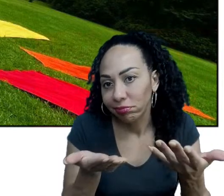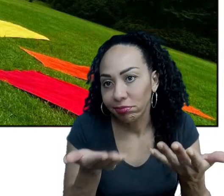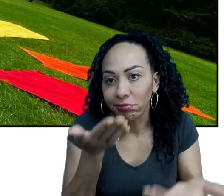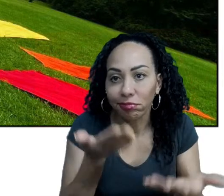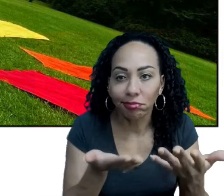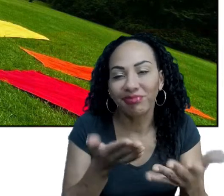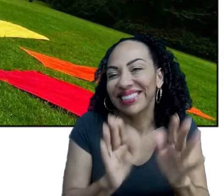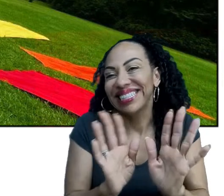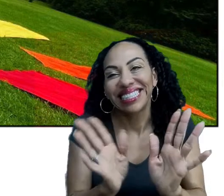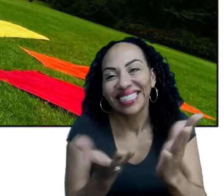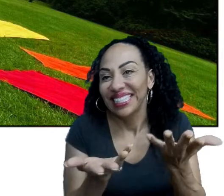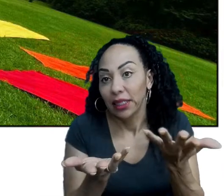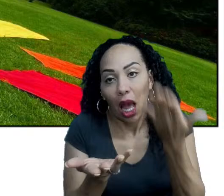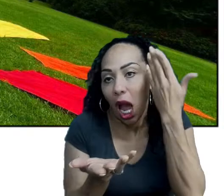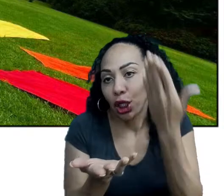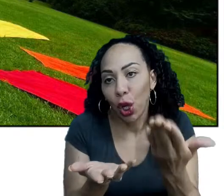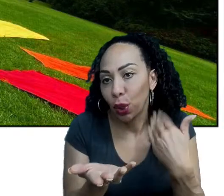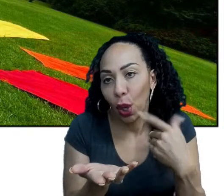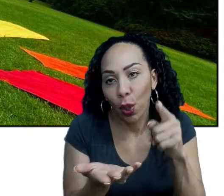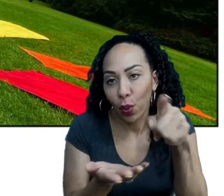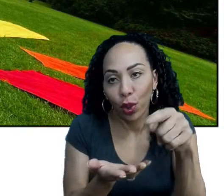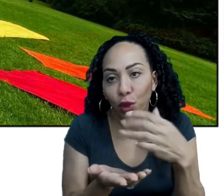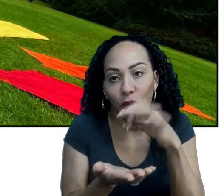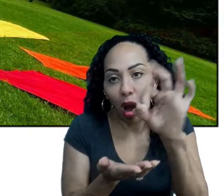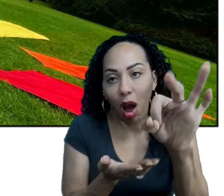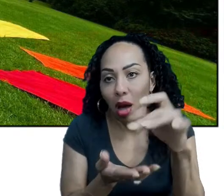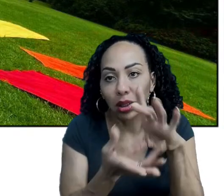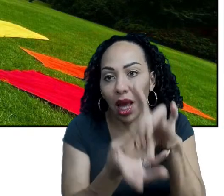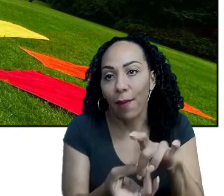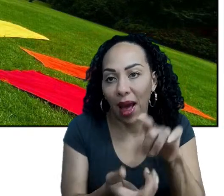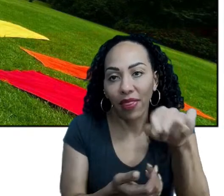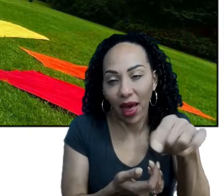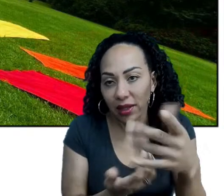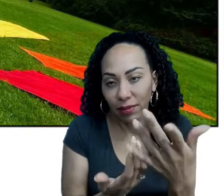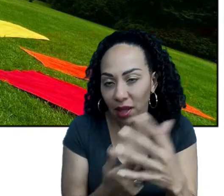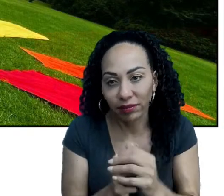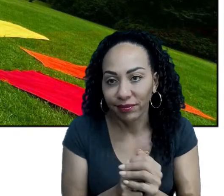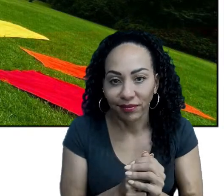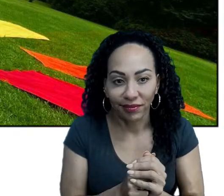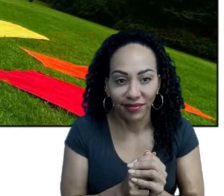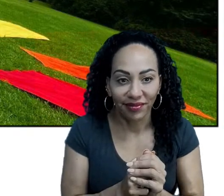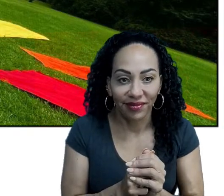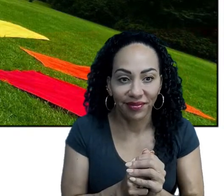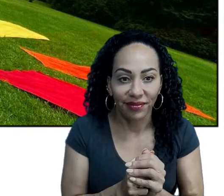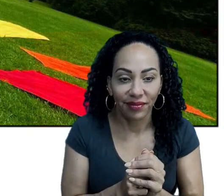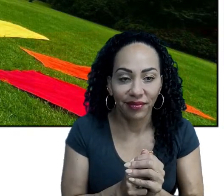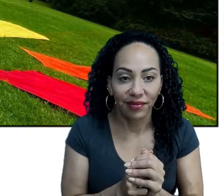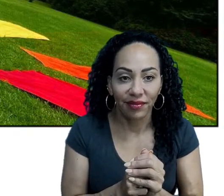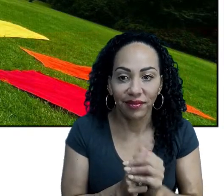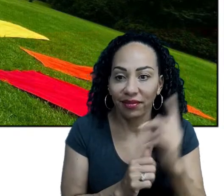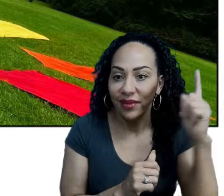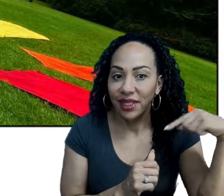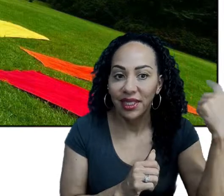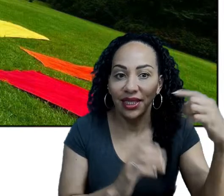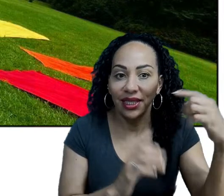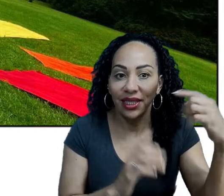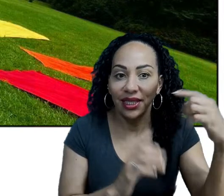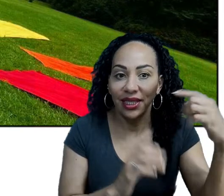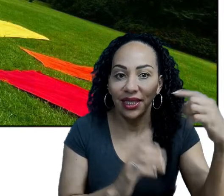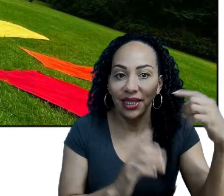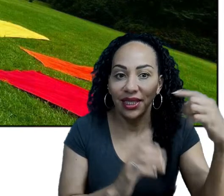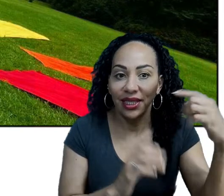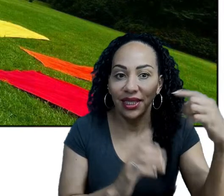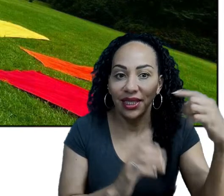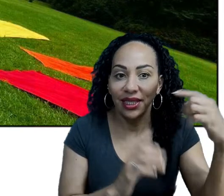don't know what questions you'd ask about Pika Production, but I can't answer those questions, basically. So my expertise is in creative facilitation,